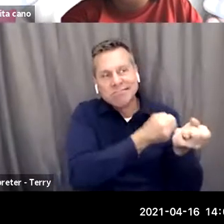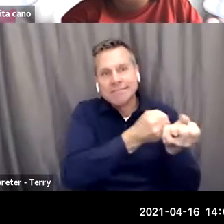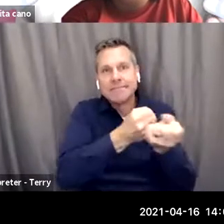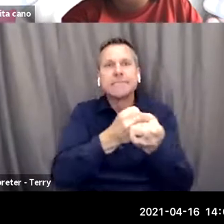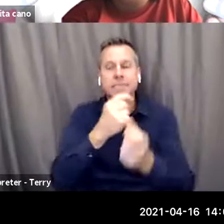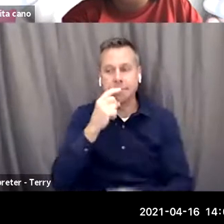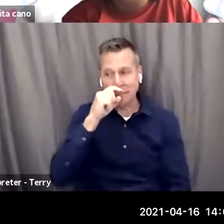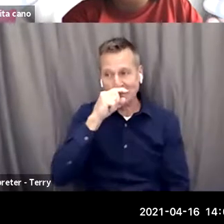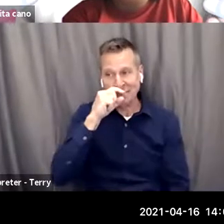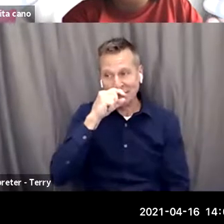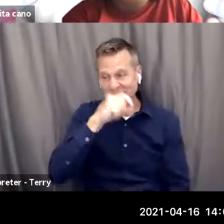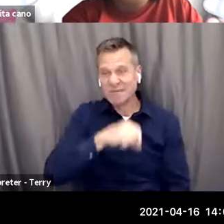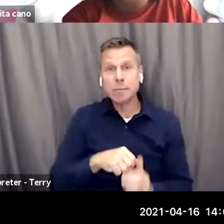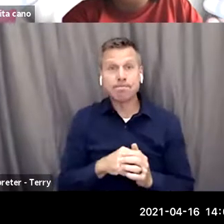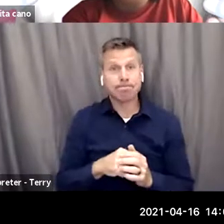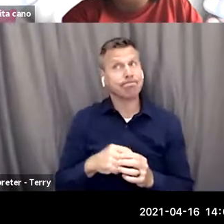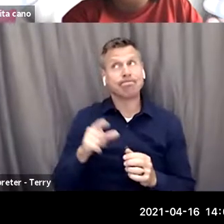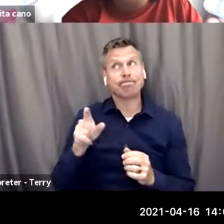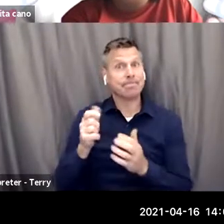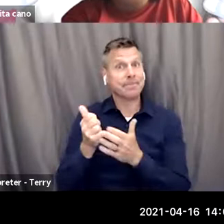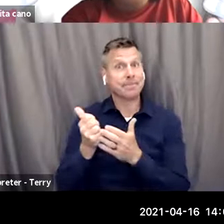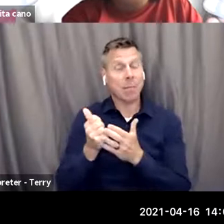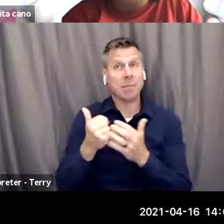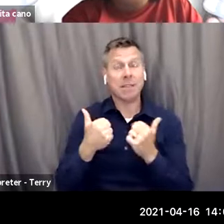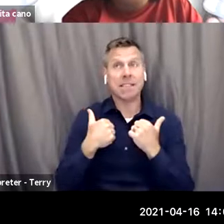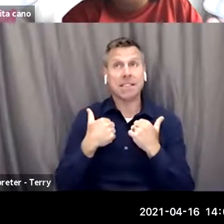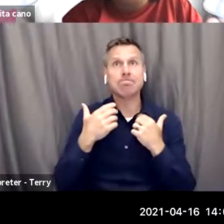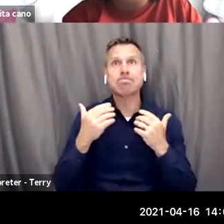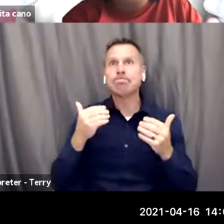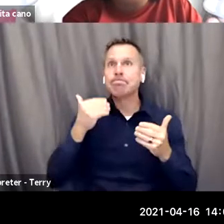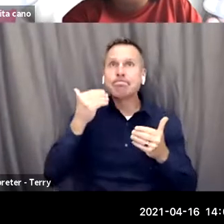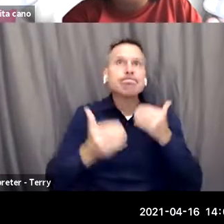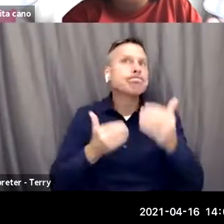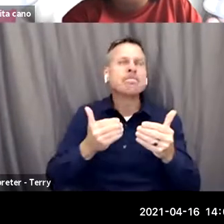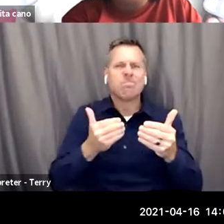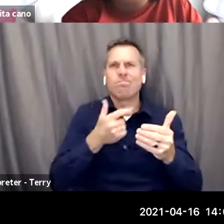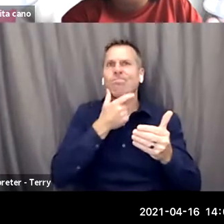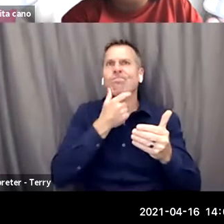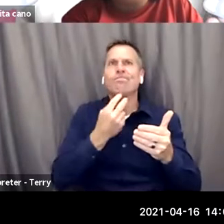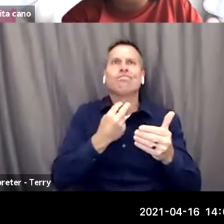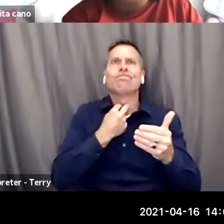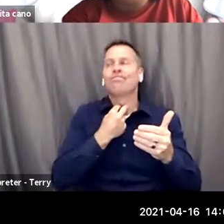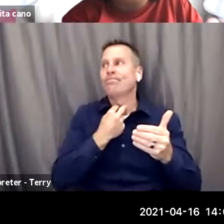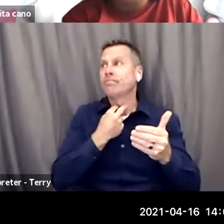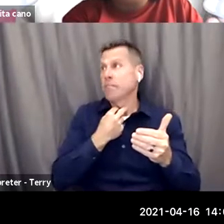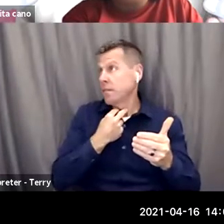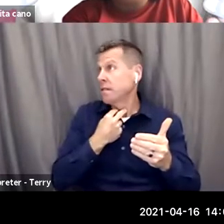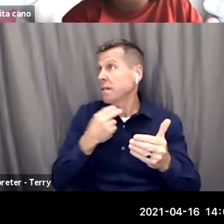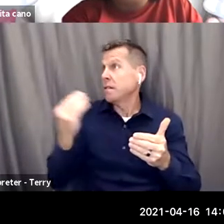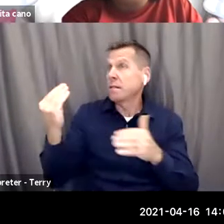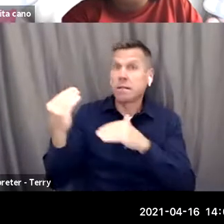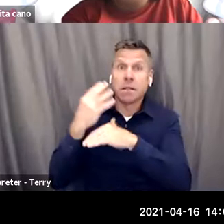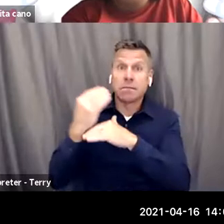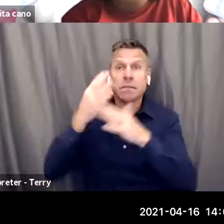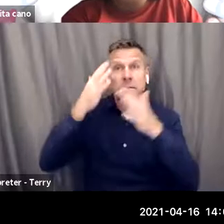She helped me make decisions and move forward, and she encouraged me. Next thing I knew, I had